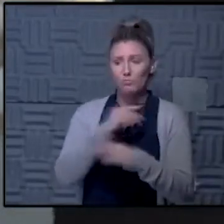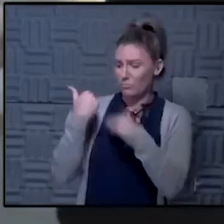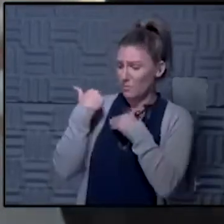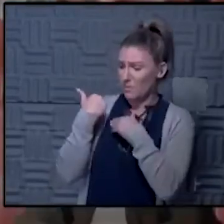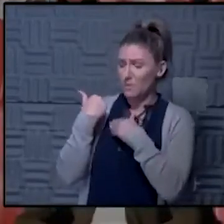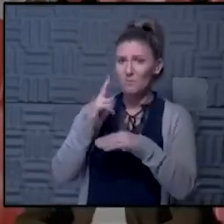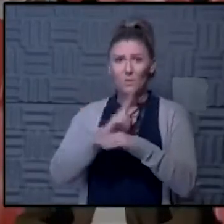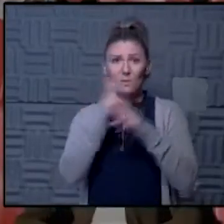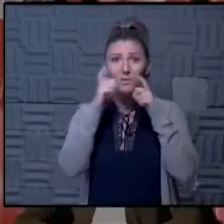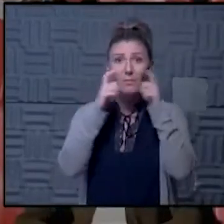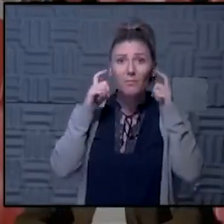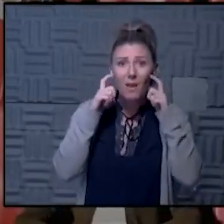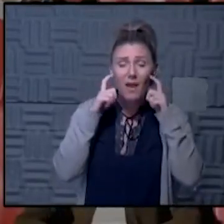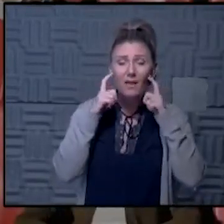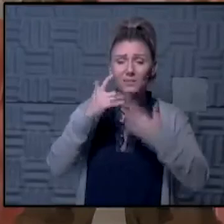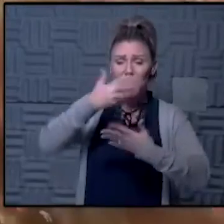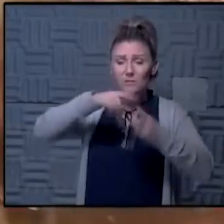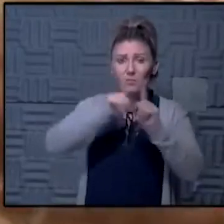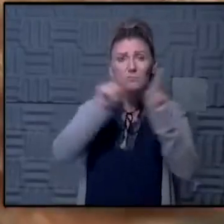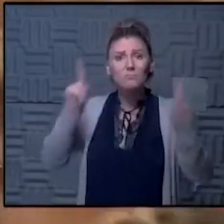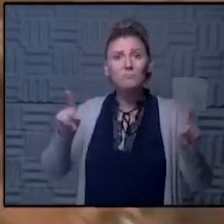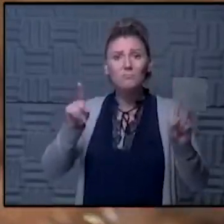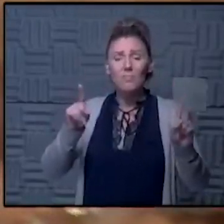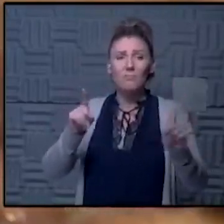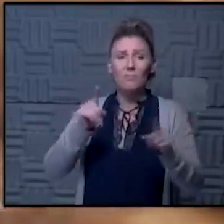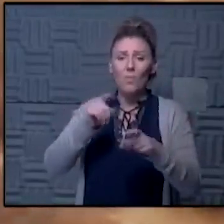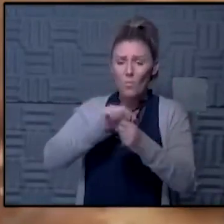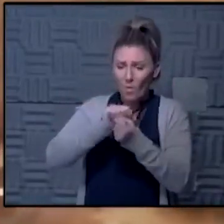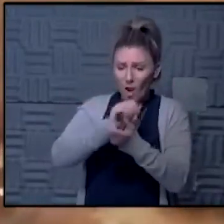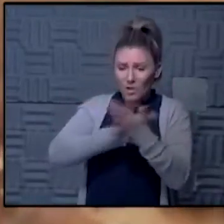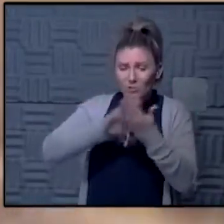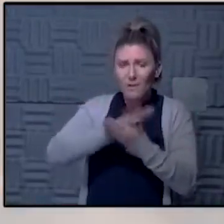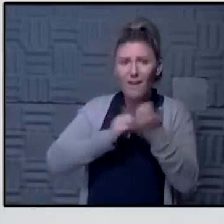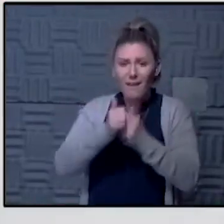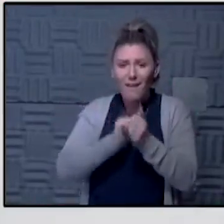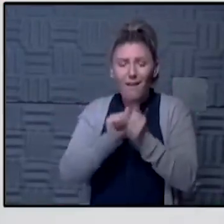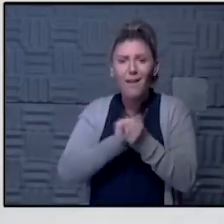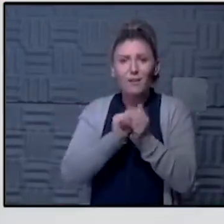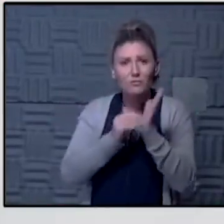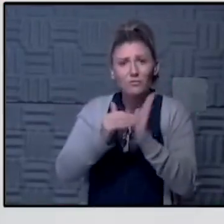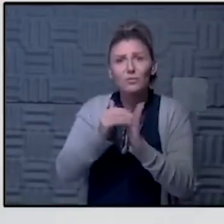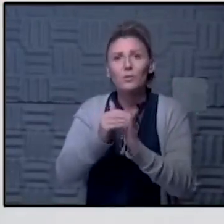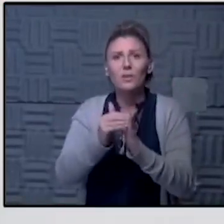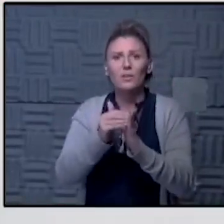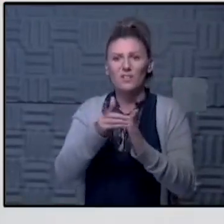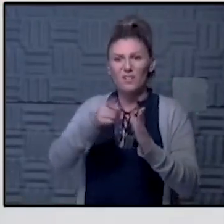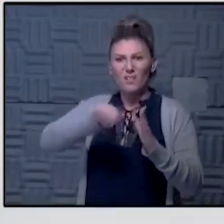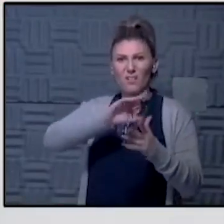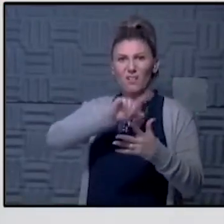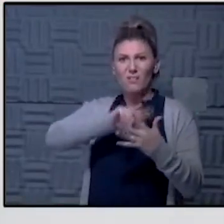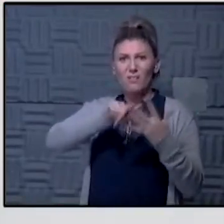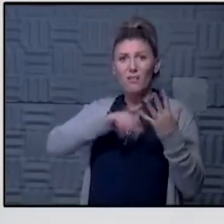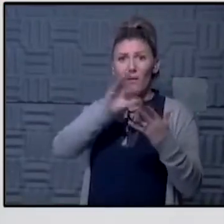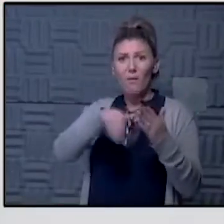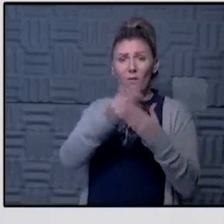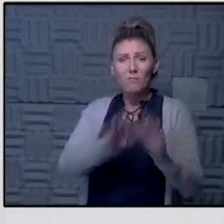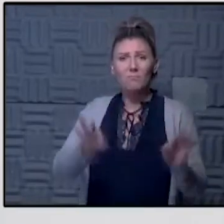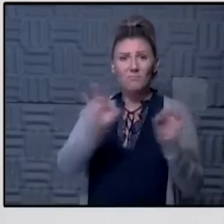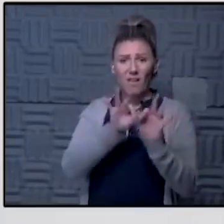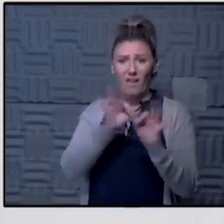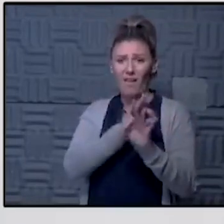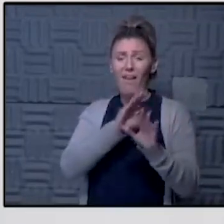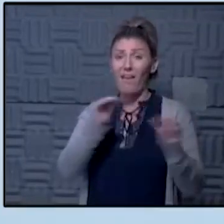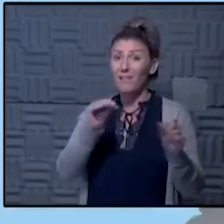a mask, to social distance, to wash your hands thoroughly and frequently. Those things matter, and they can make a difference, and they affect